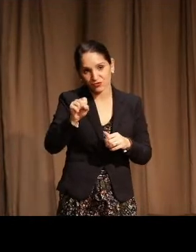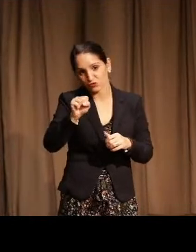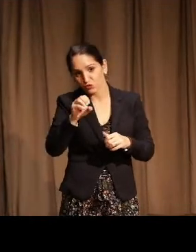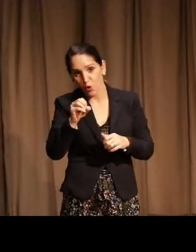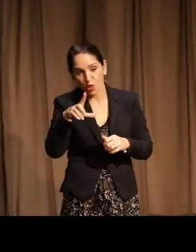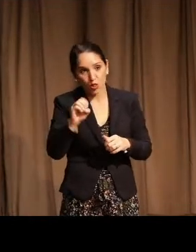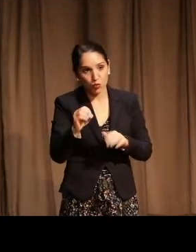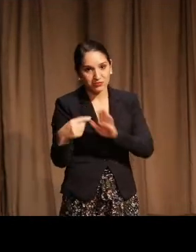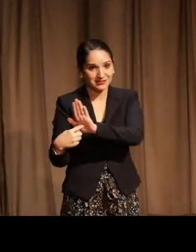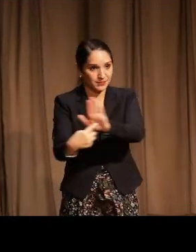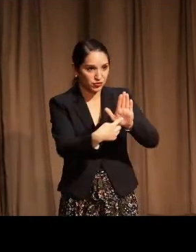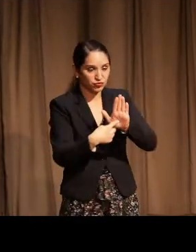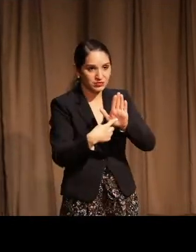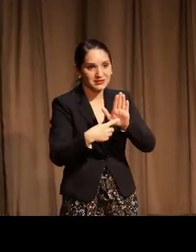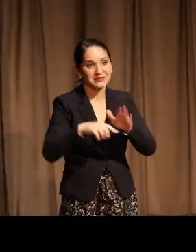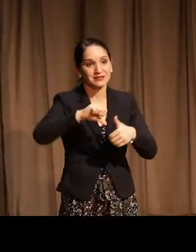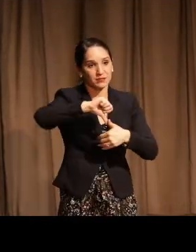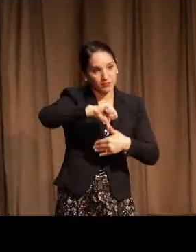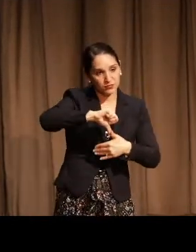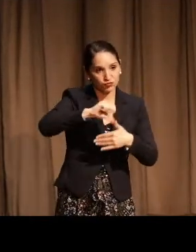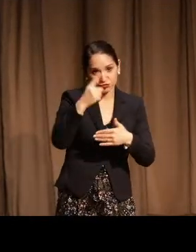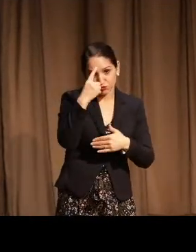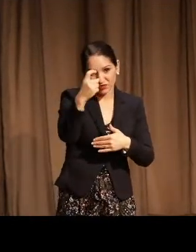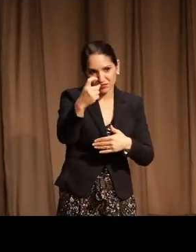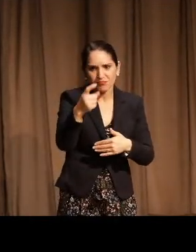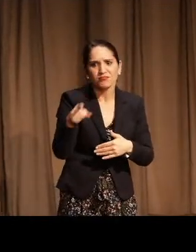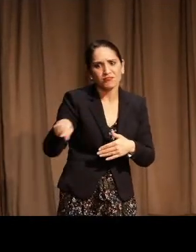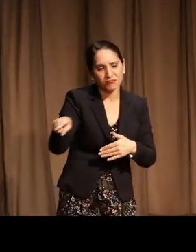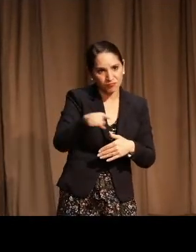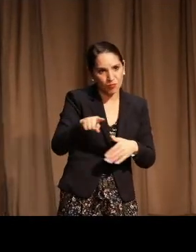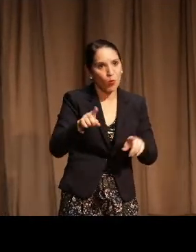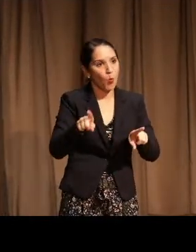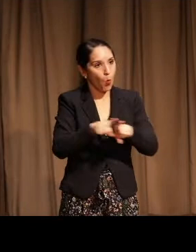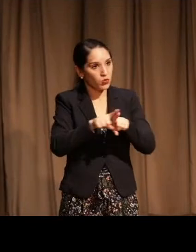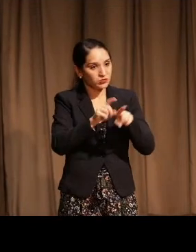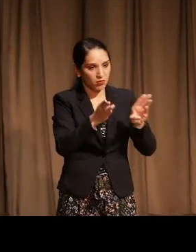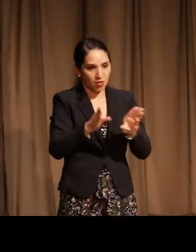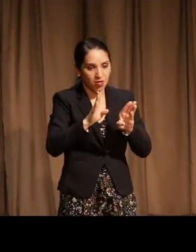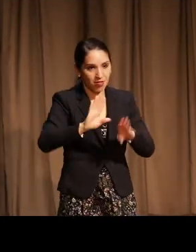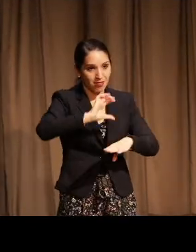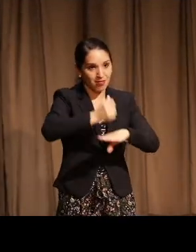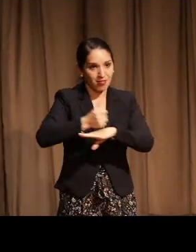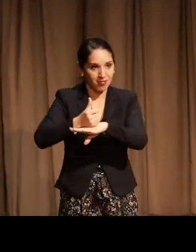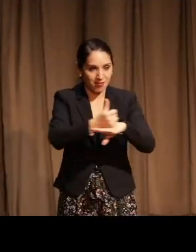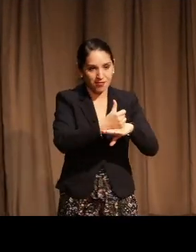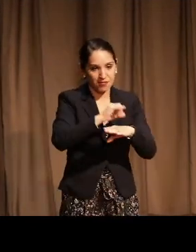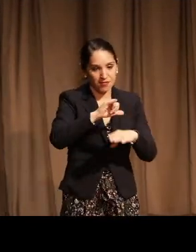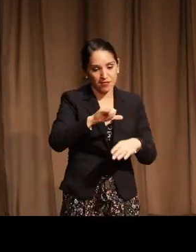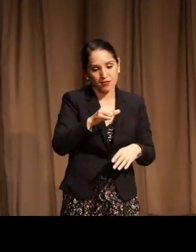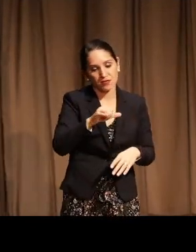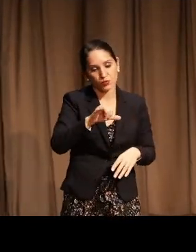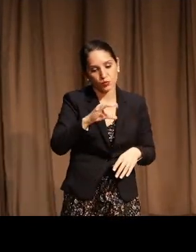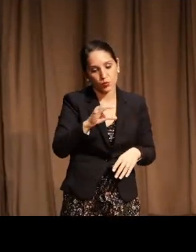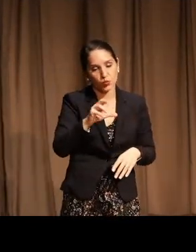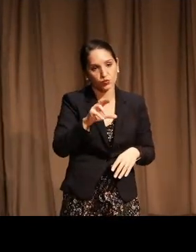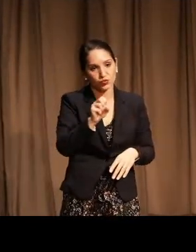Dream, Jennifer has also curated exhibitions that include Yayo Kusama, Love is